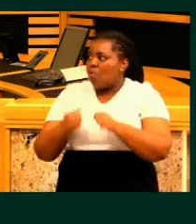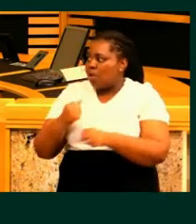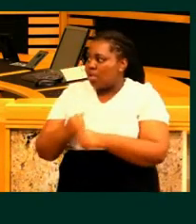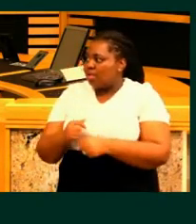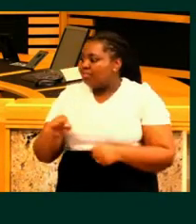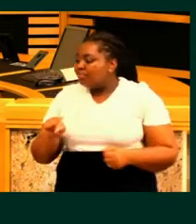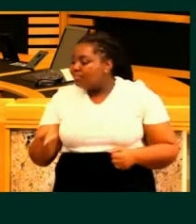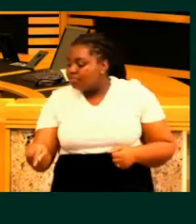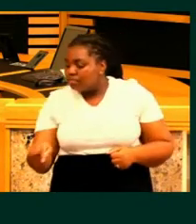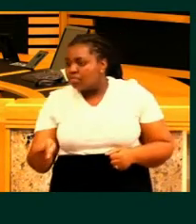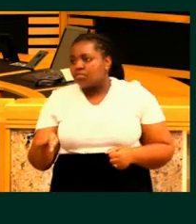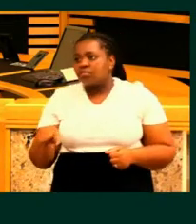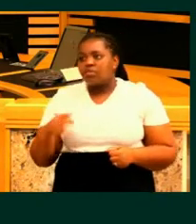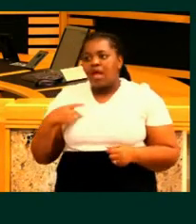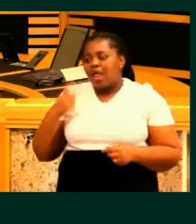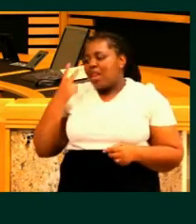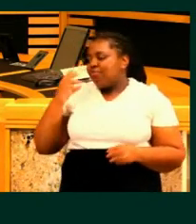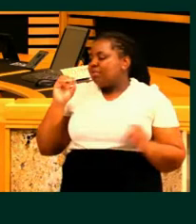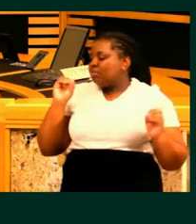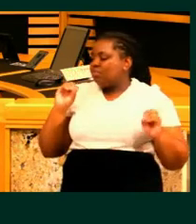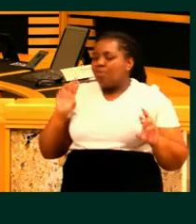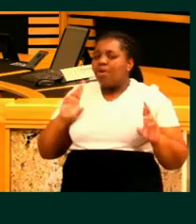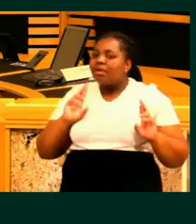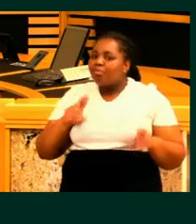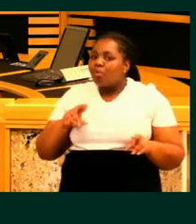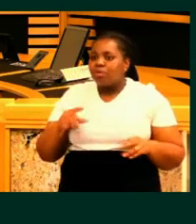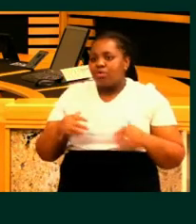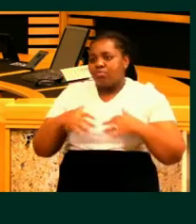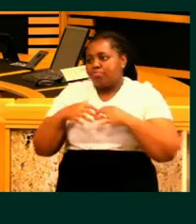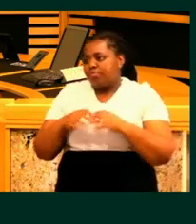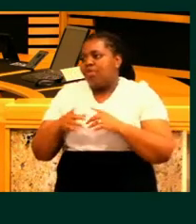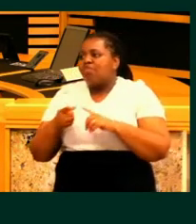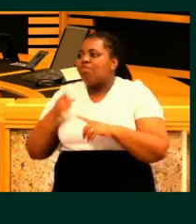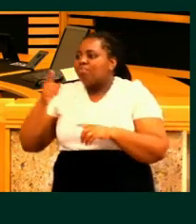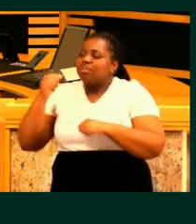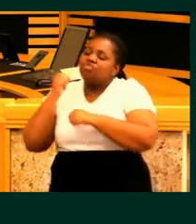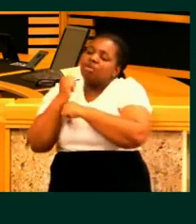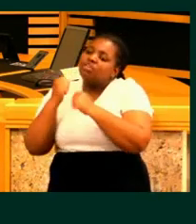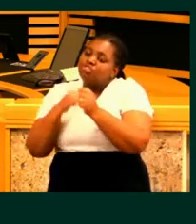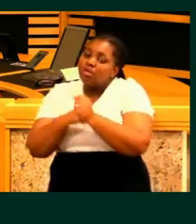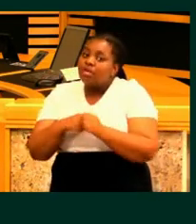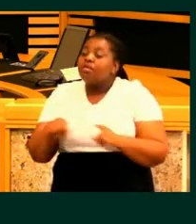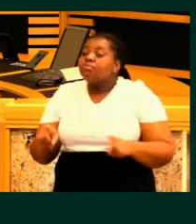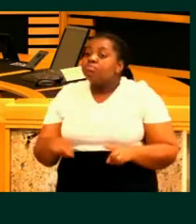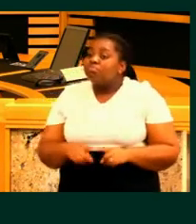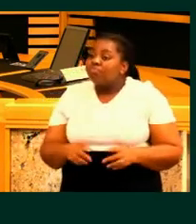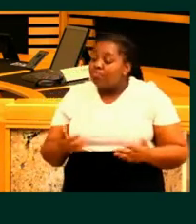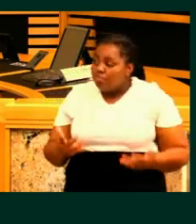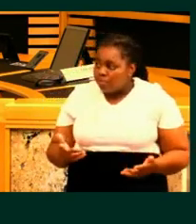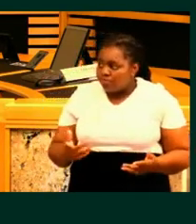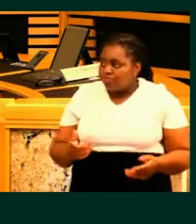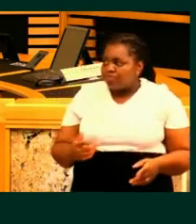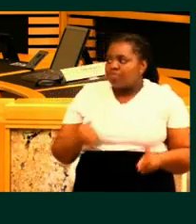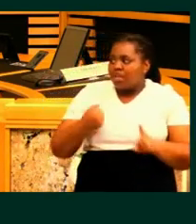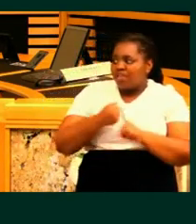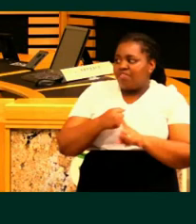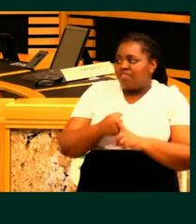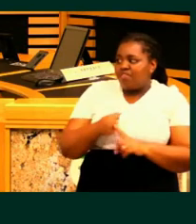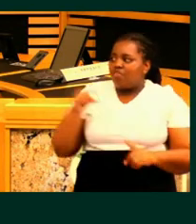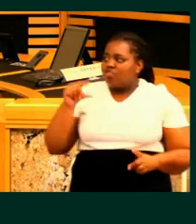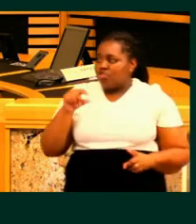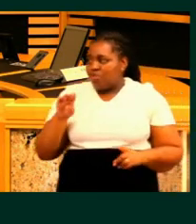seing I have not seen a single report produced by this structure as a result the fight against